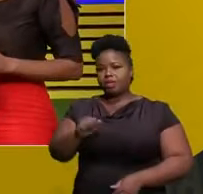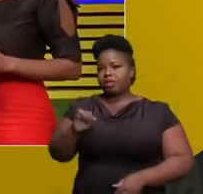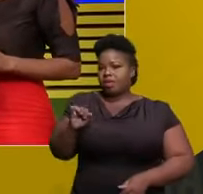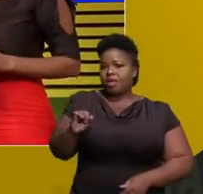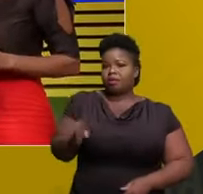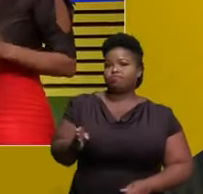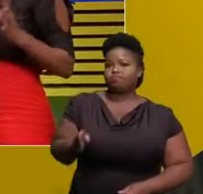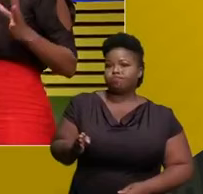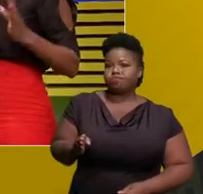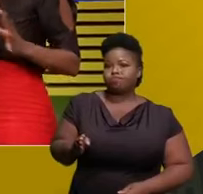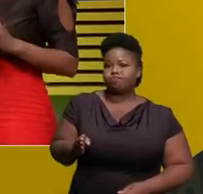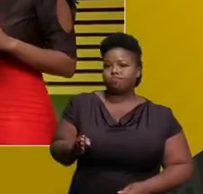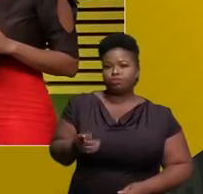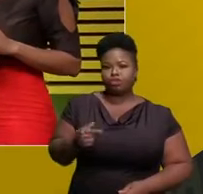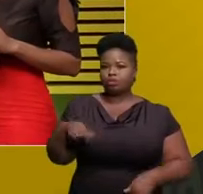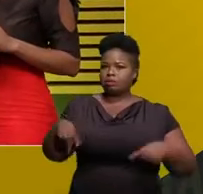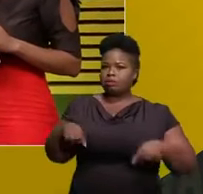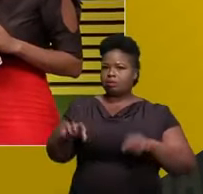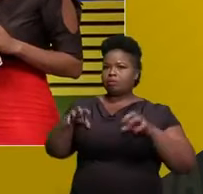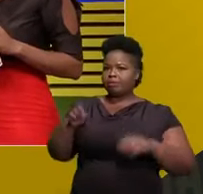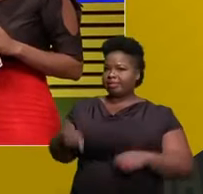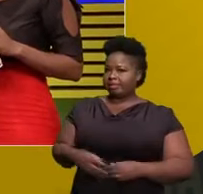Eta. Should we be in fear?